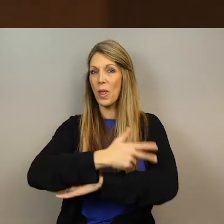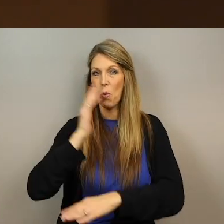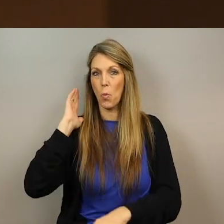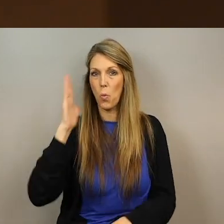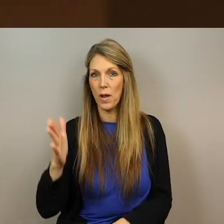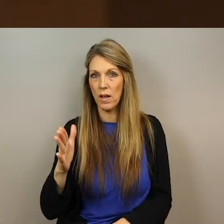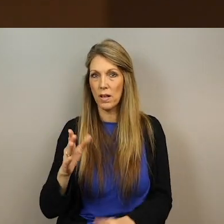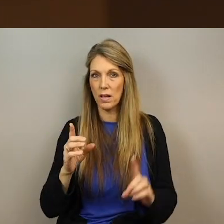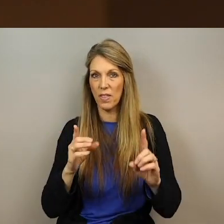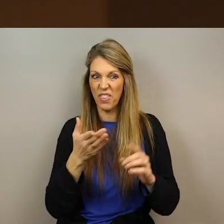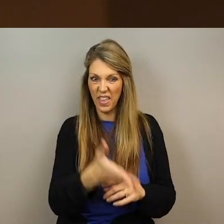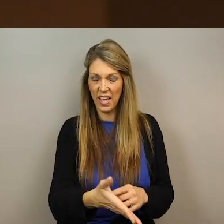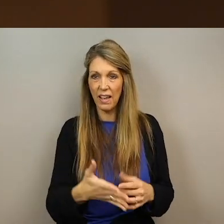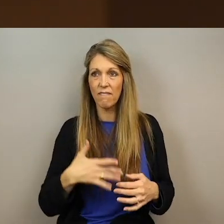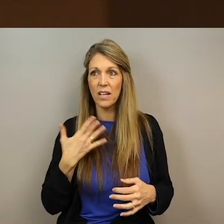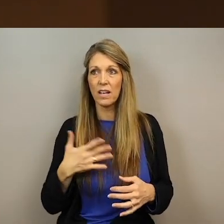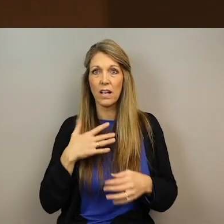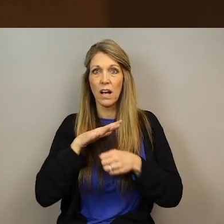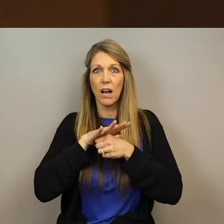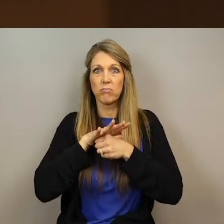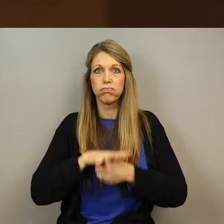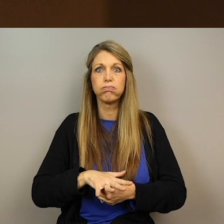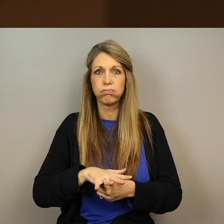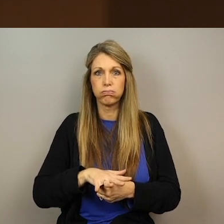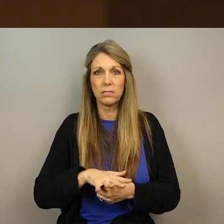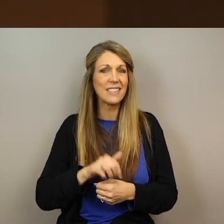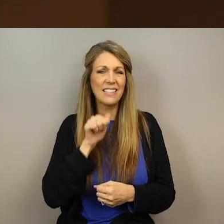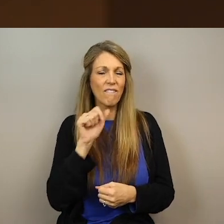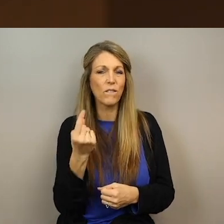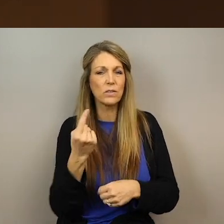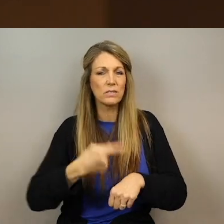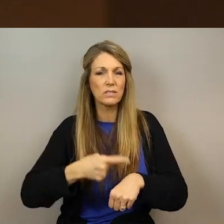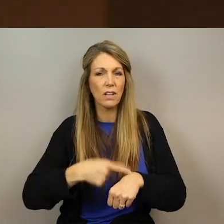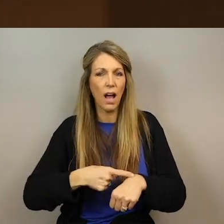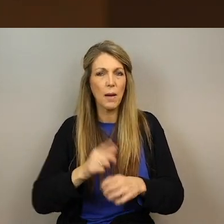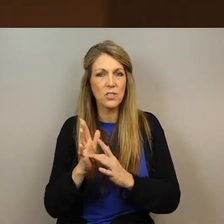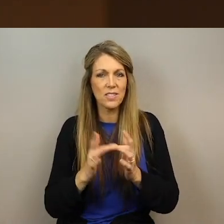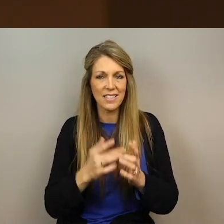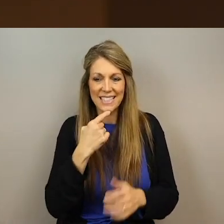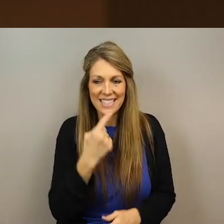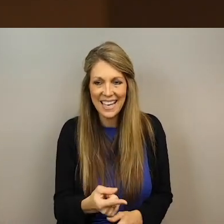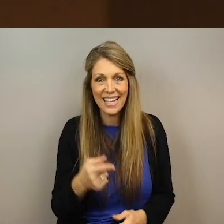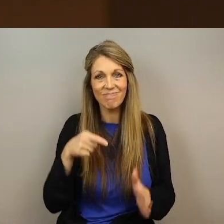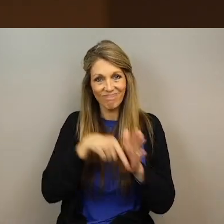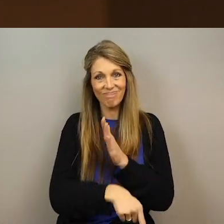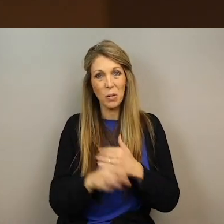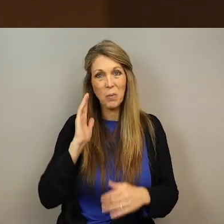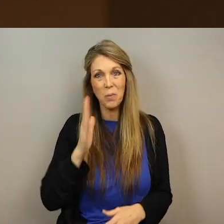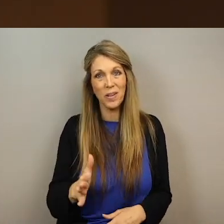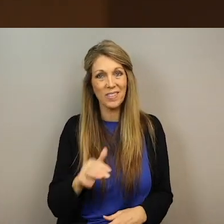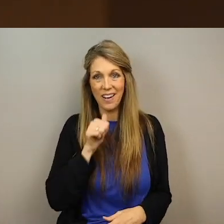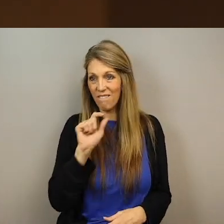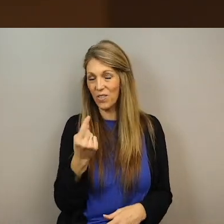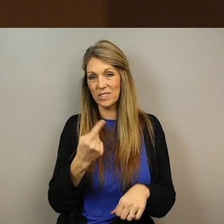And they were greatly distressed. Now, this is not the first time that Jesus has told them that He's going to be killed. It's not the